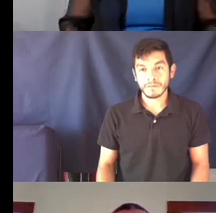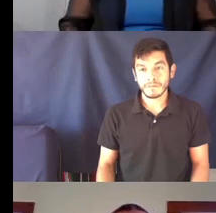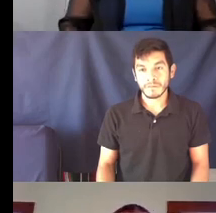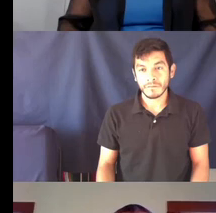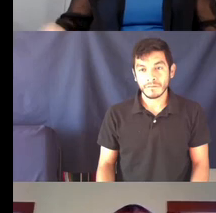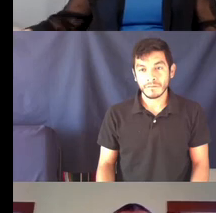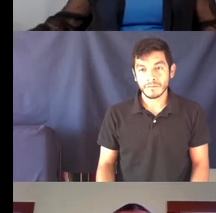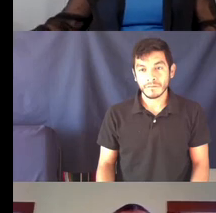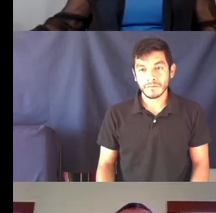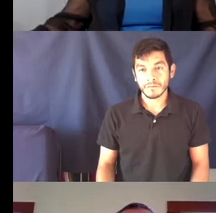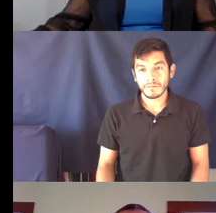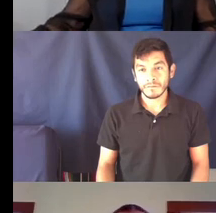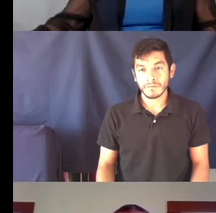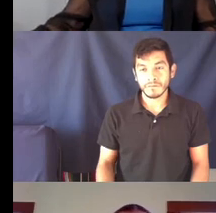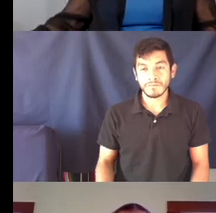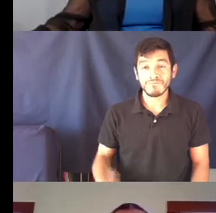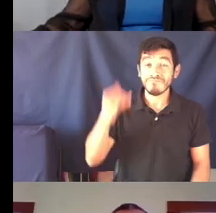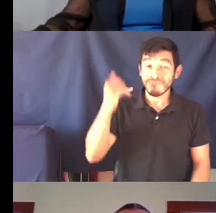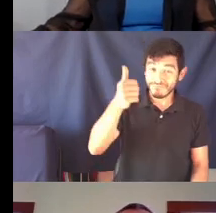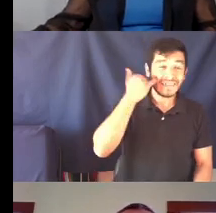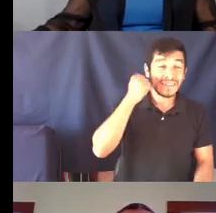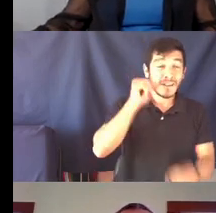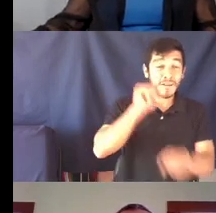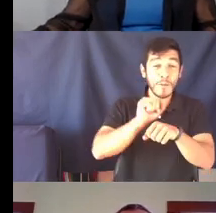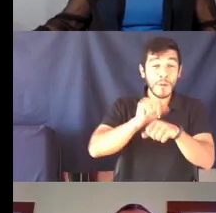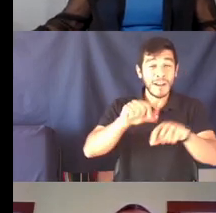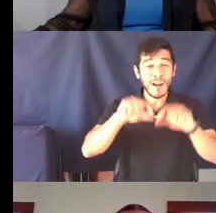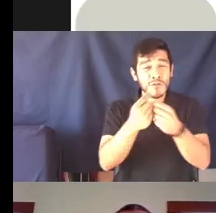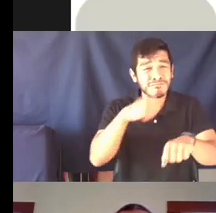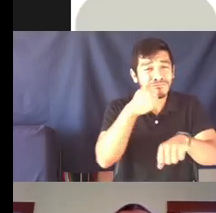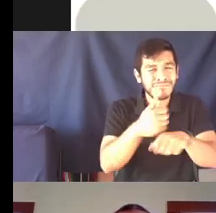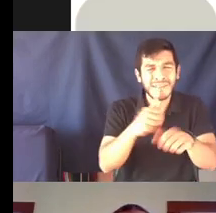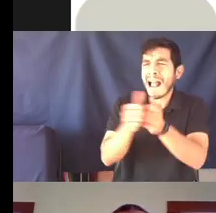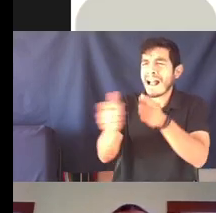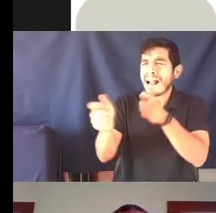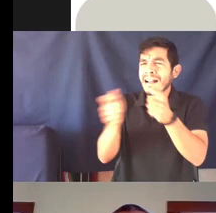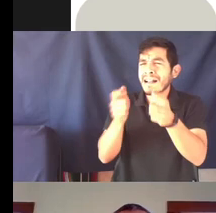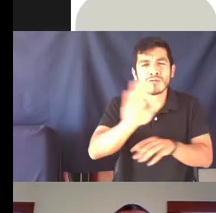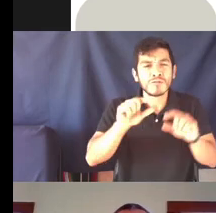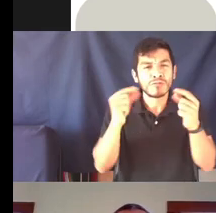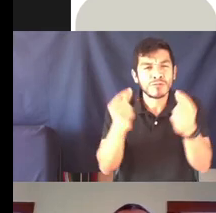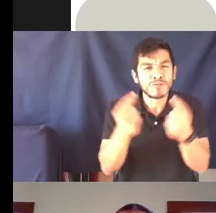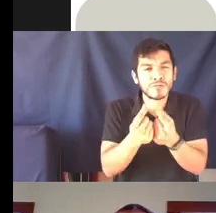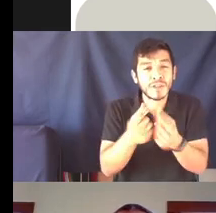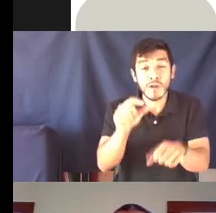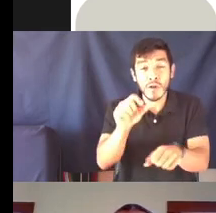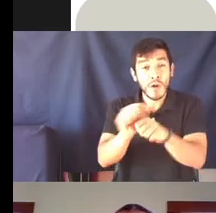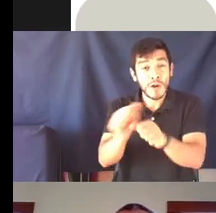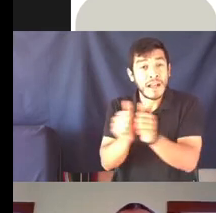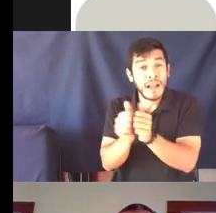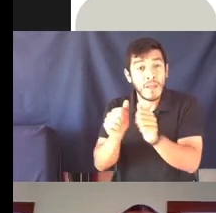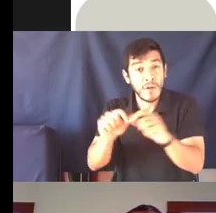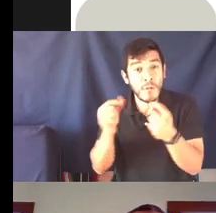that group, right? Is there kind of cohesion among the group, or do you have a few young people that just kind of stay in the corner and don't